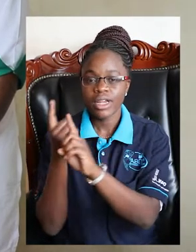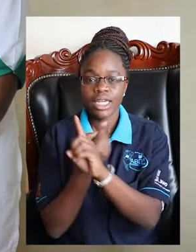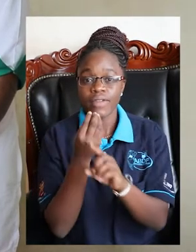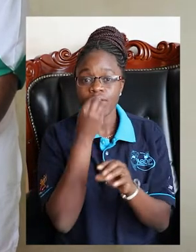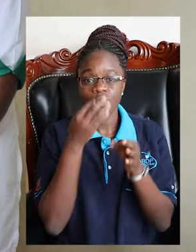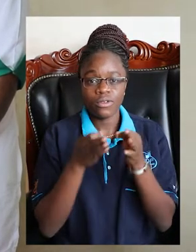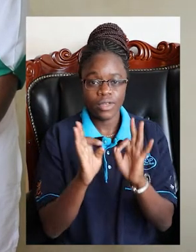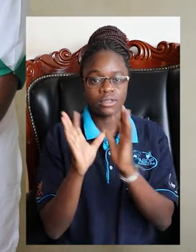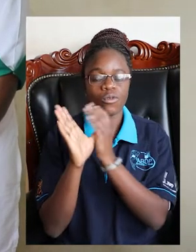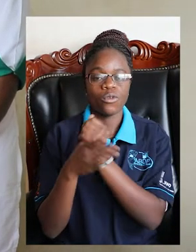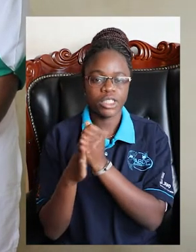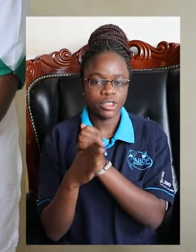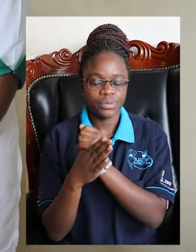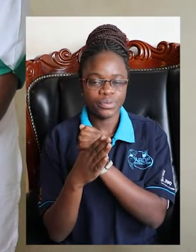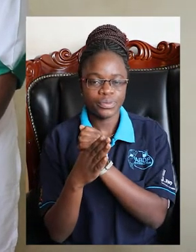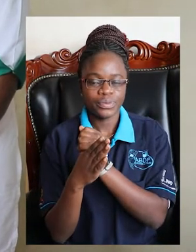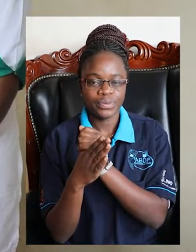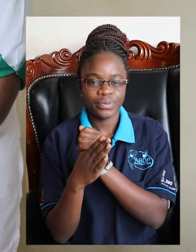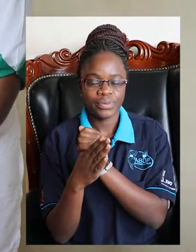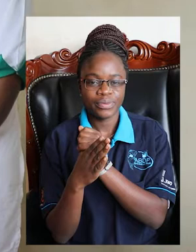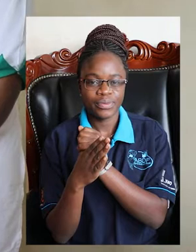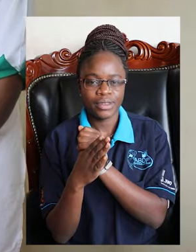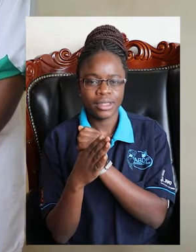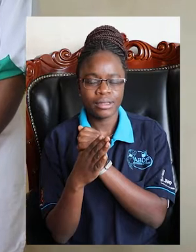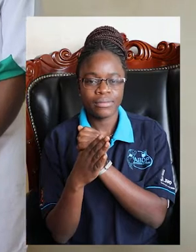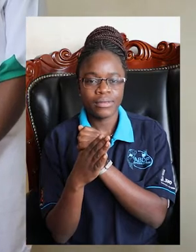some recipes for fish